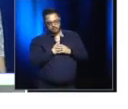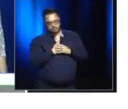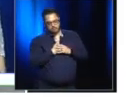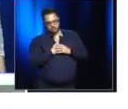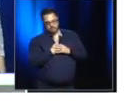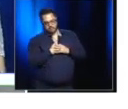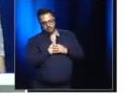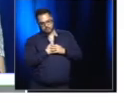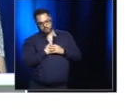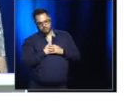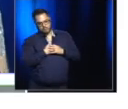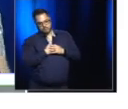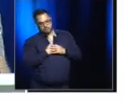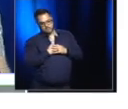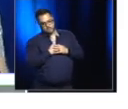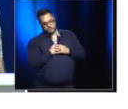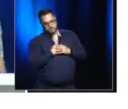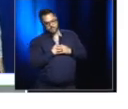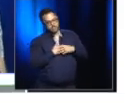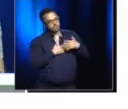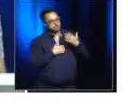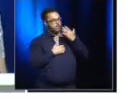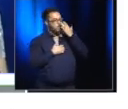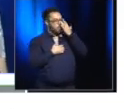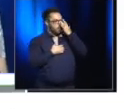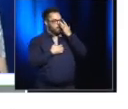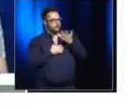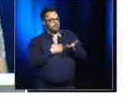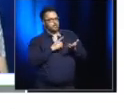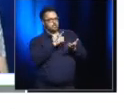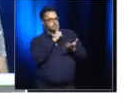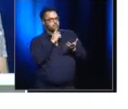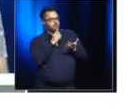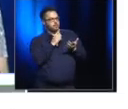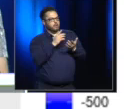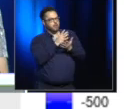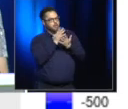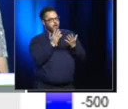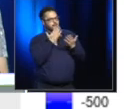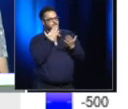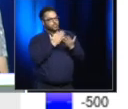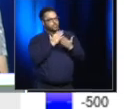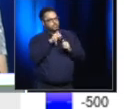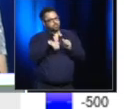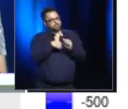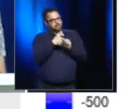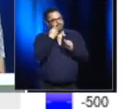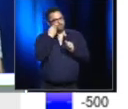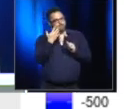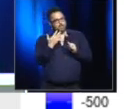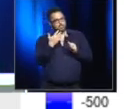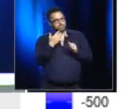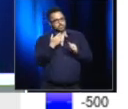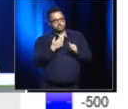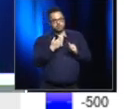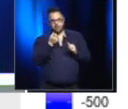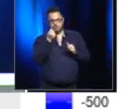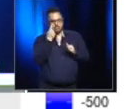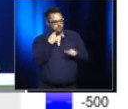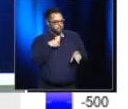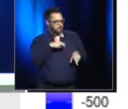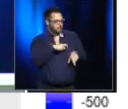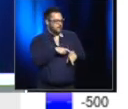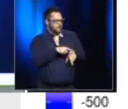ocean circulation. So making really sort of fundamental insights. And I did just want to, I see the